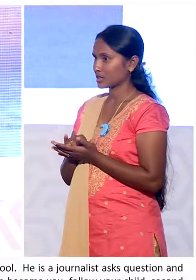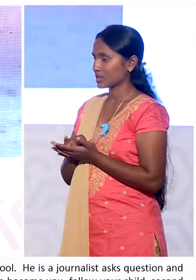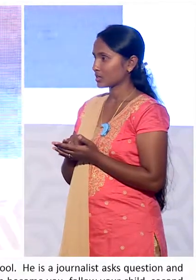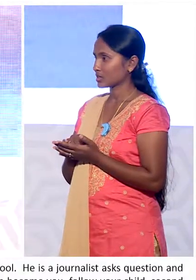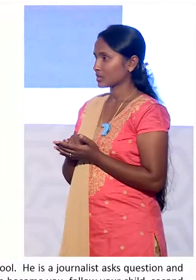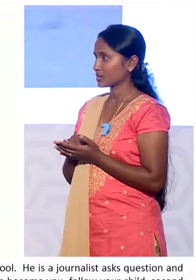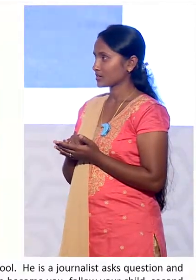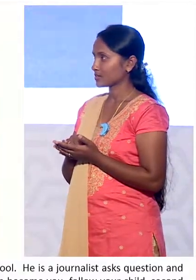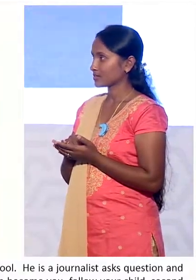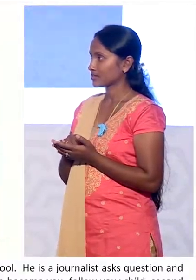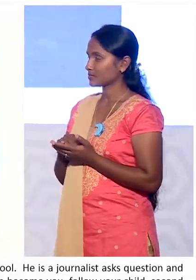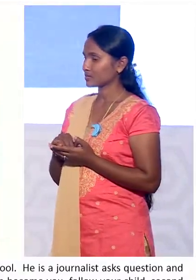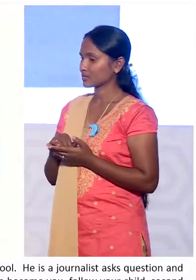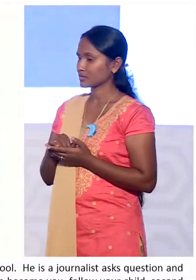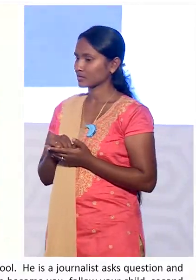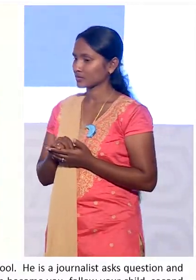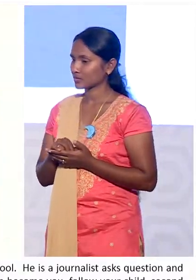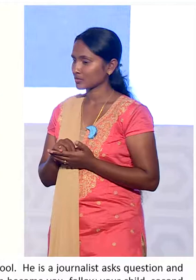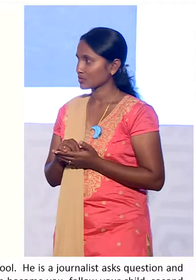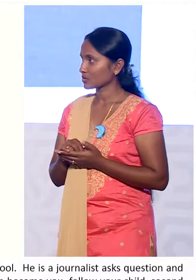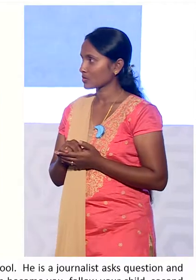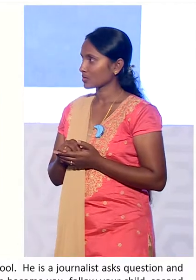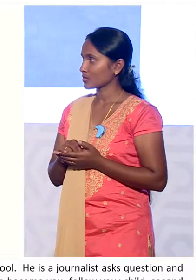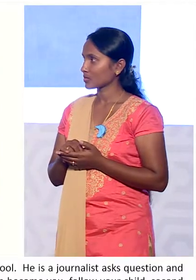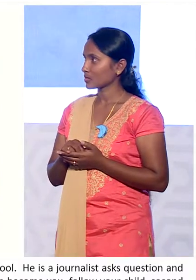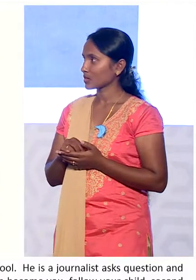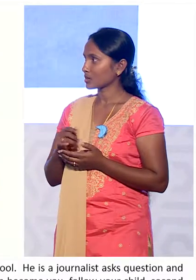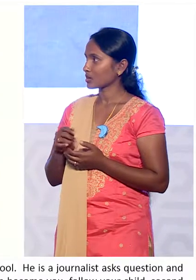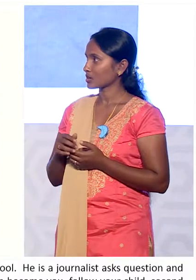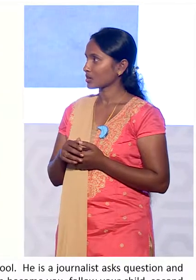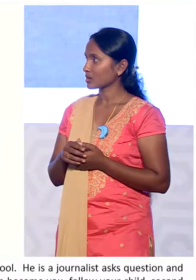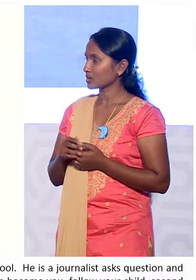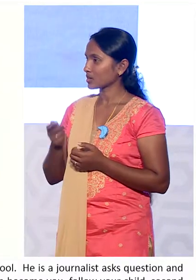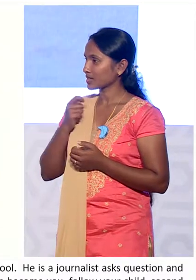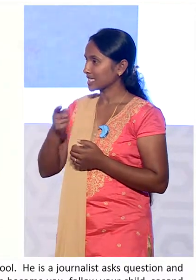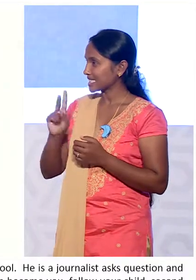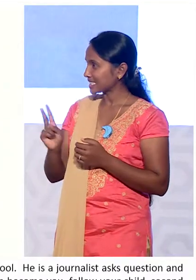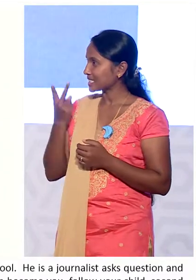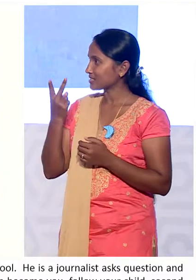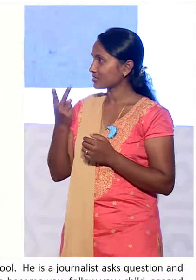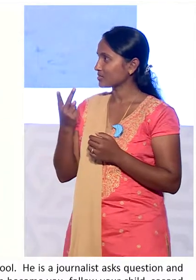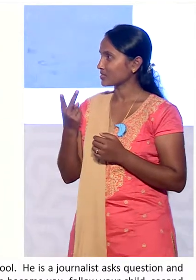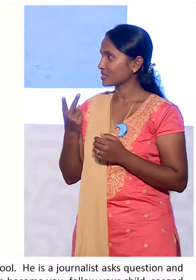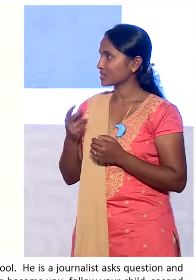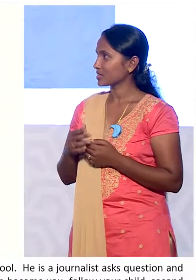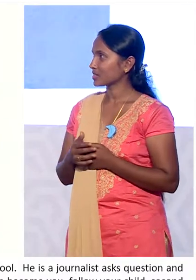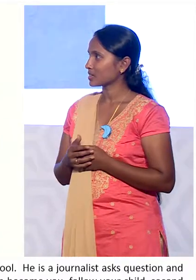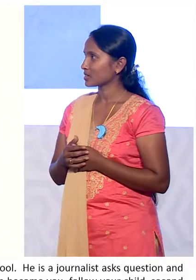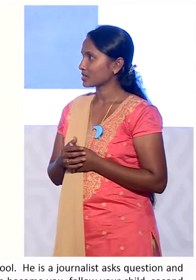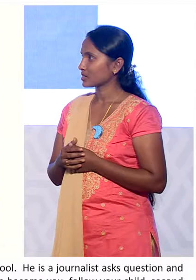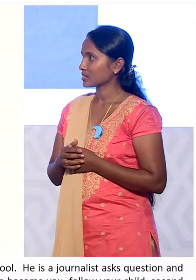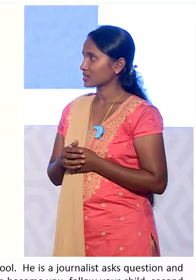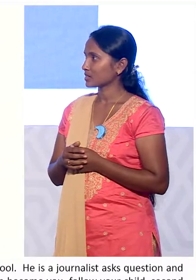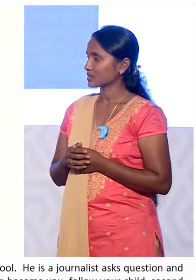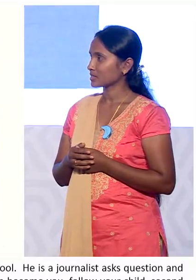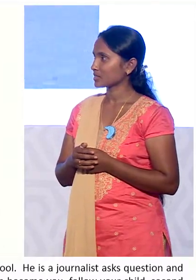not some sort of catastrophe, that autism is this total adventure. It's a real adventure. I was